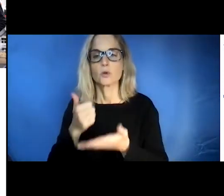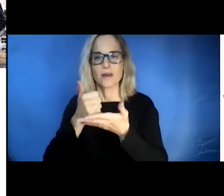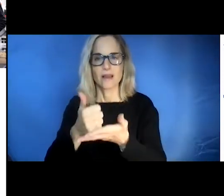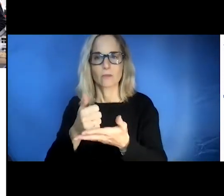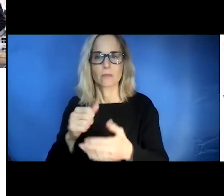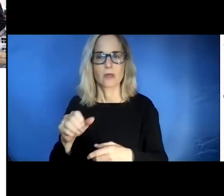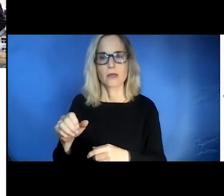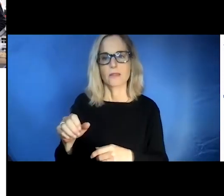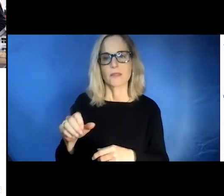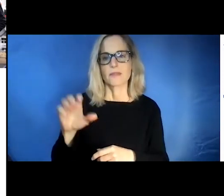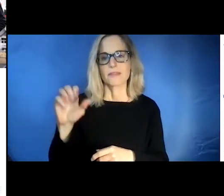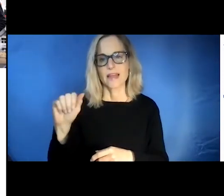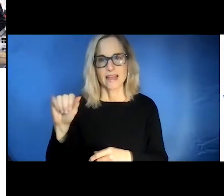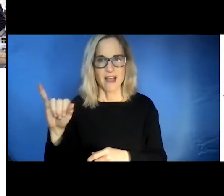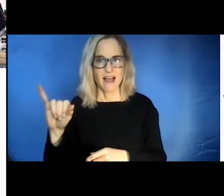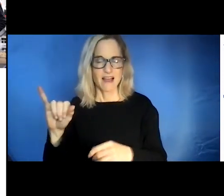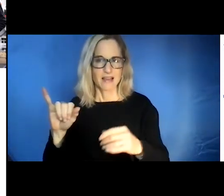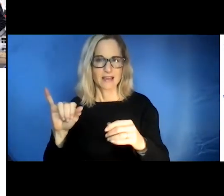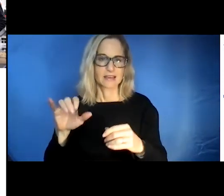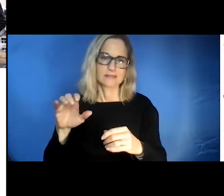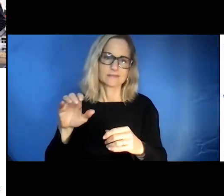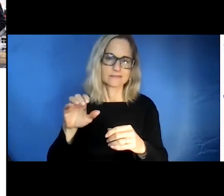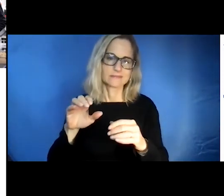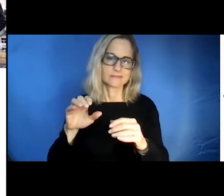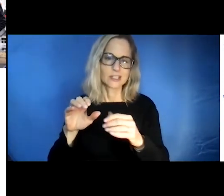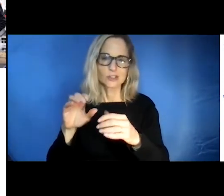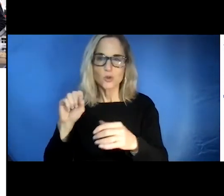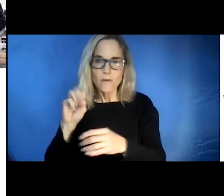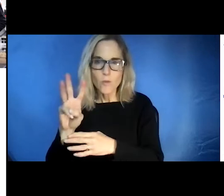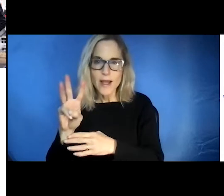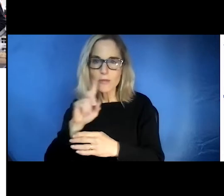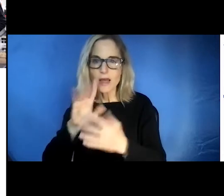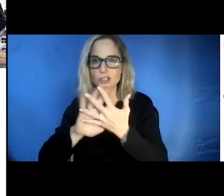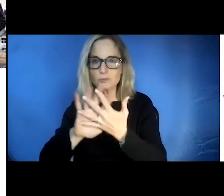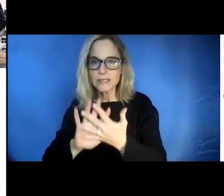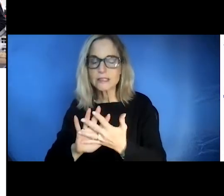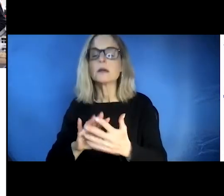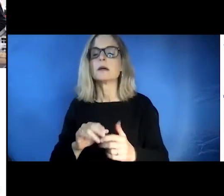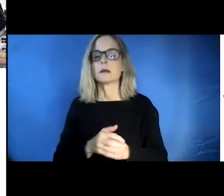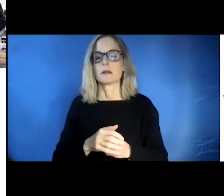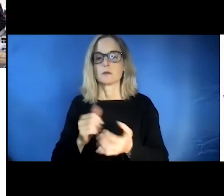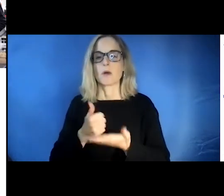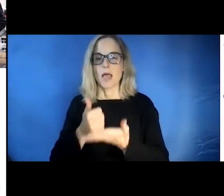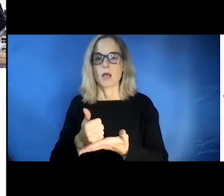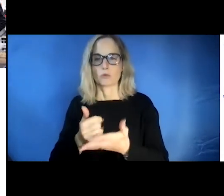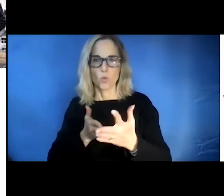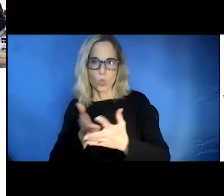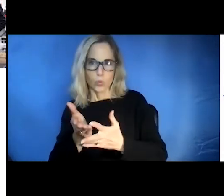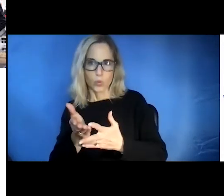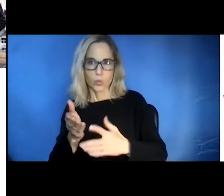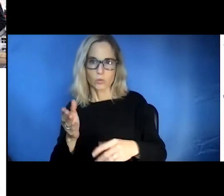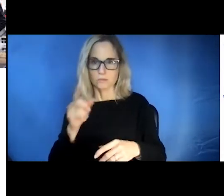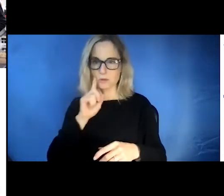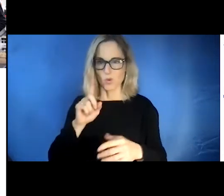that artificial intelligence that weeds through all the different resumes. They can help you take your work experience or